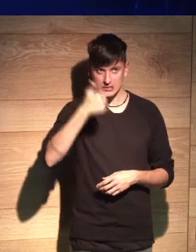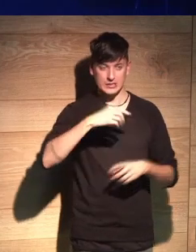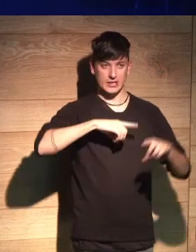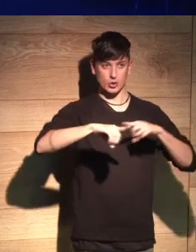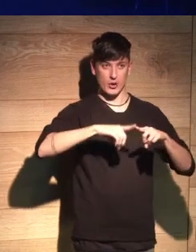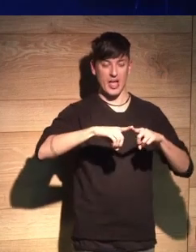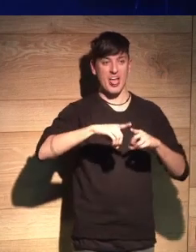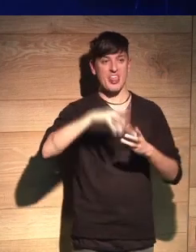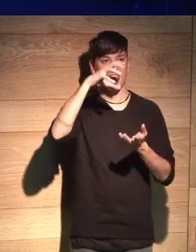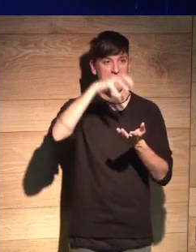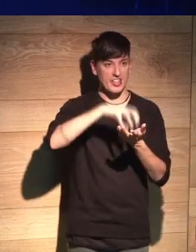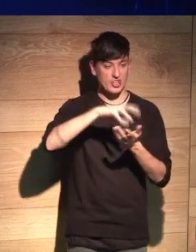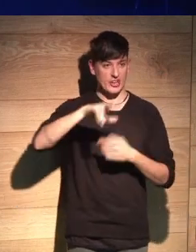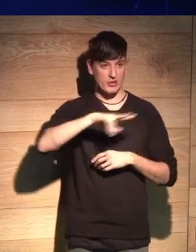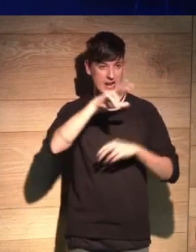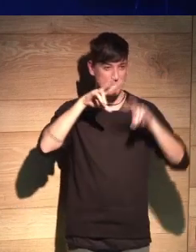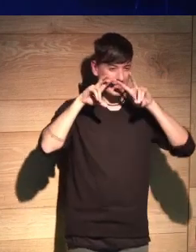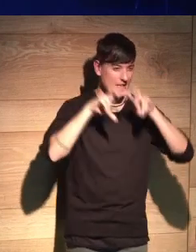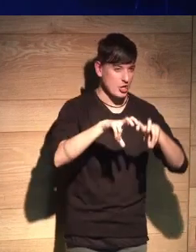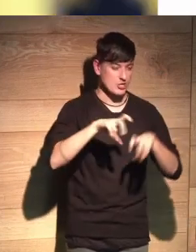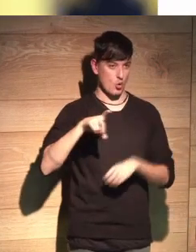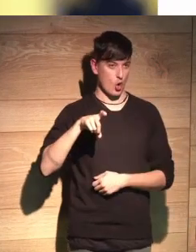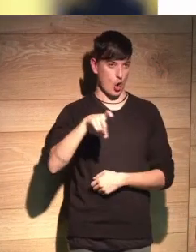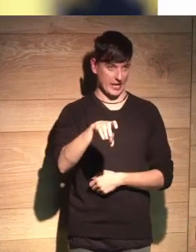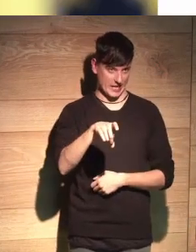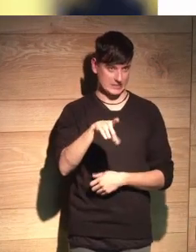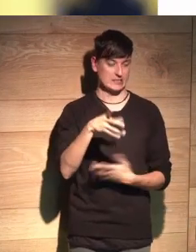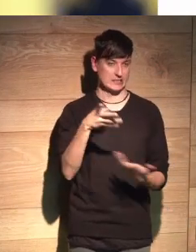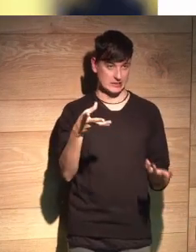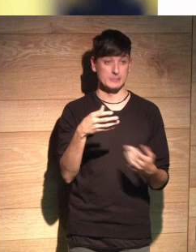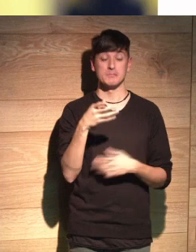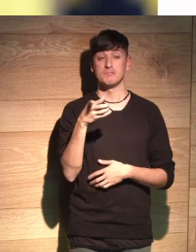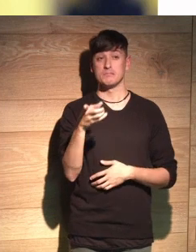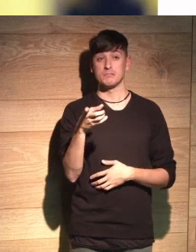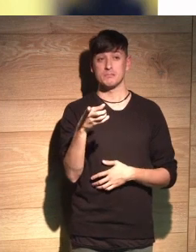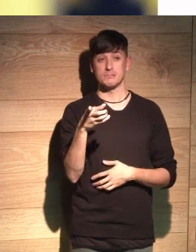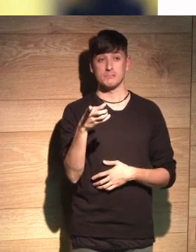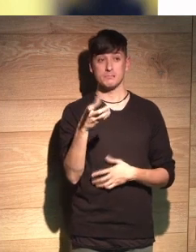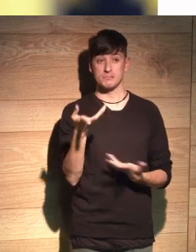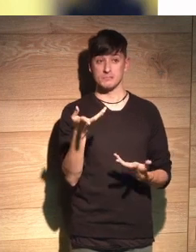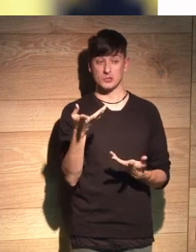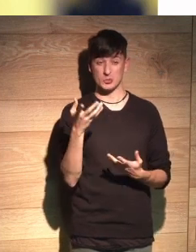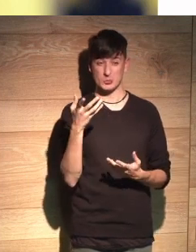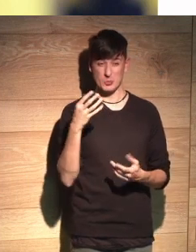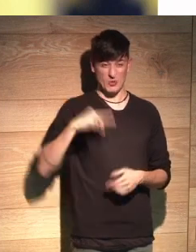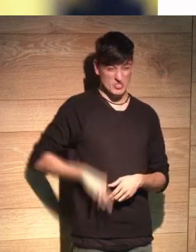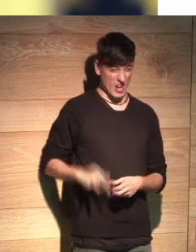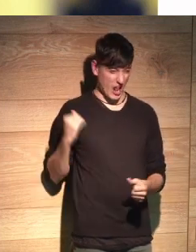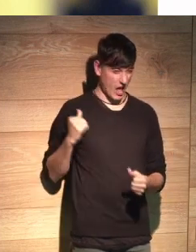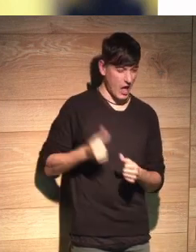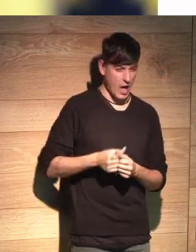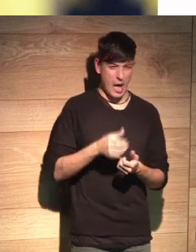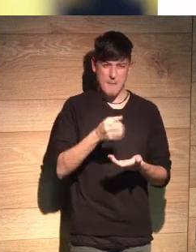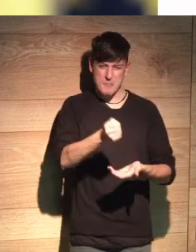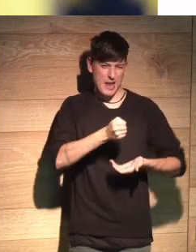of the National Center of Oncological Research. She In her professional